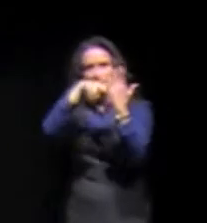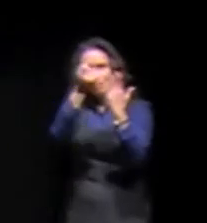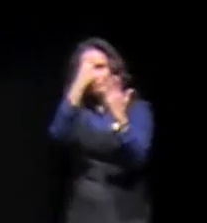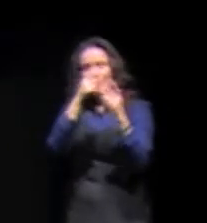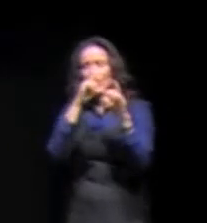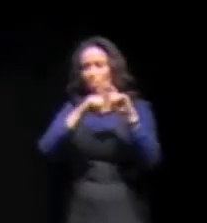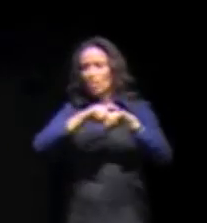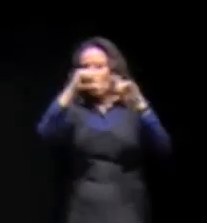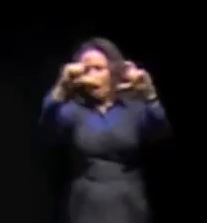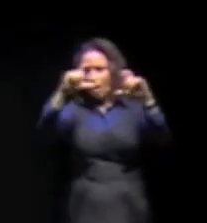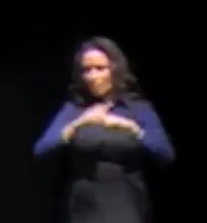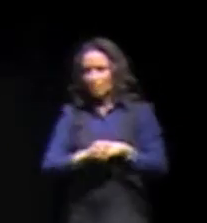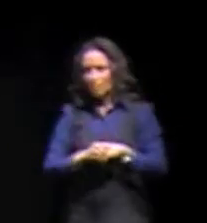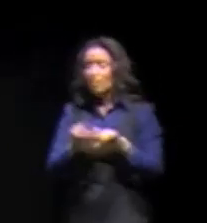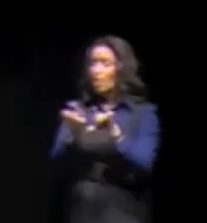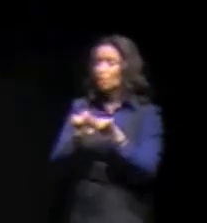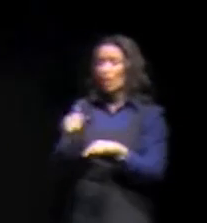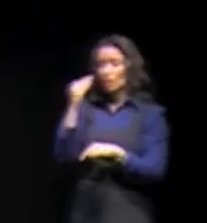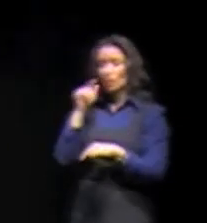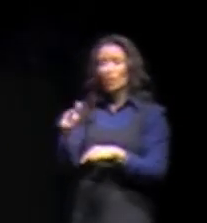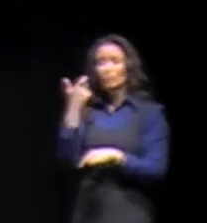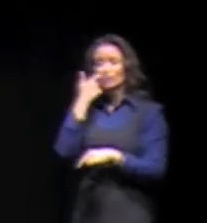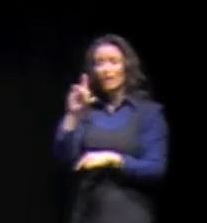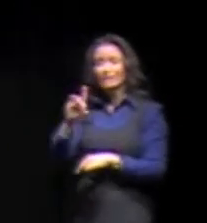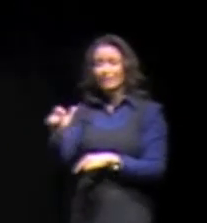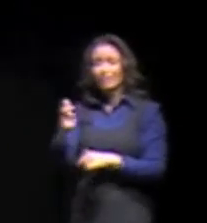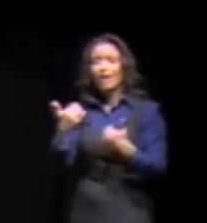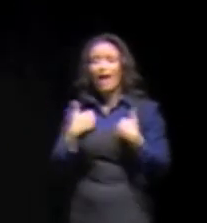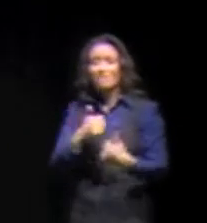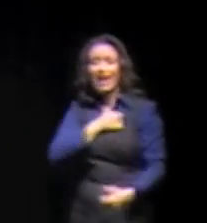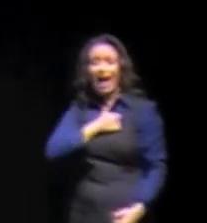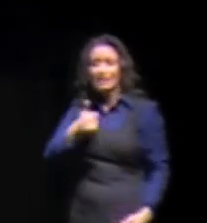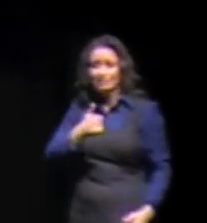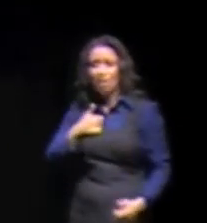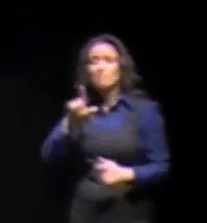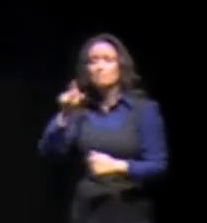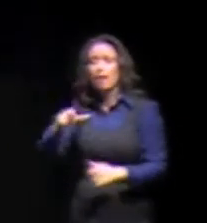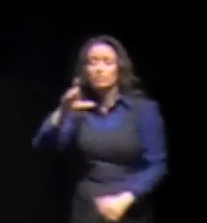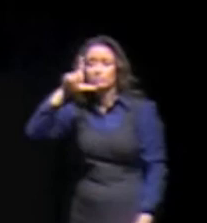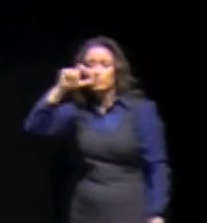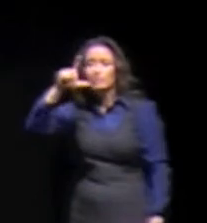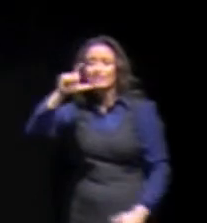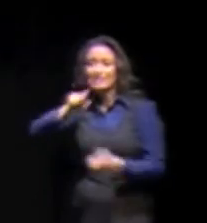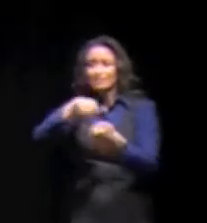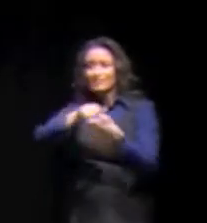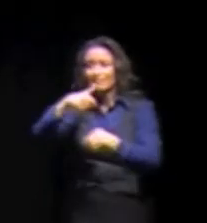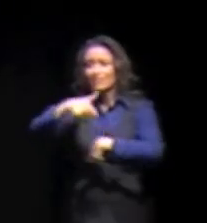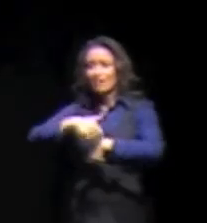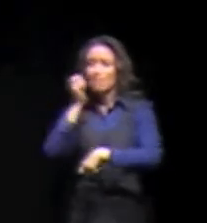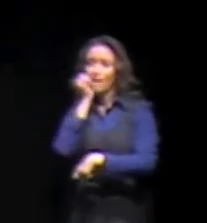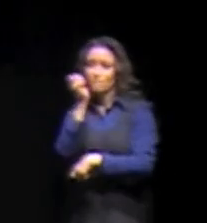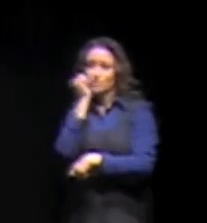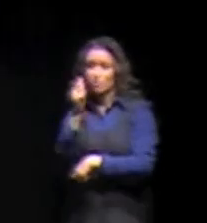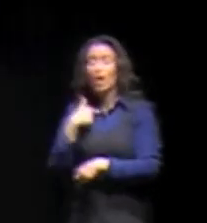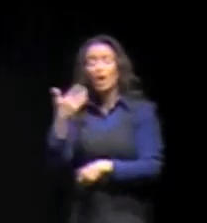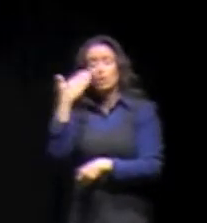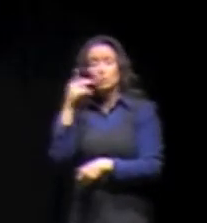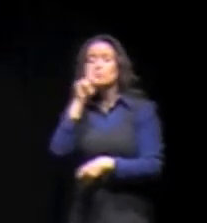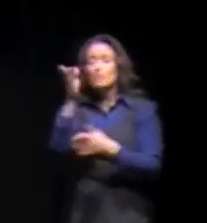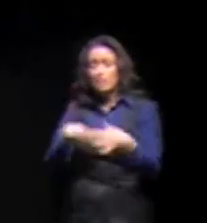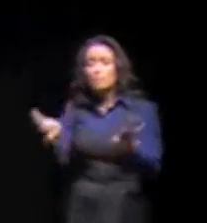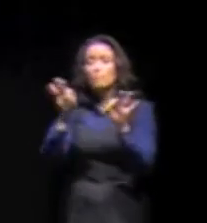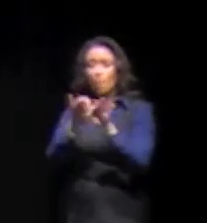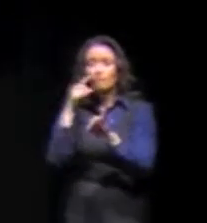clock. I also knew that he had just been diagnosed with asthma and must take an inhaler at certain times each day, so I knew how